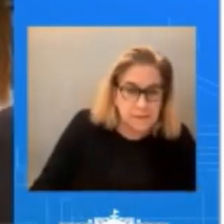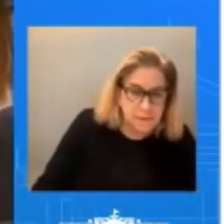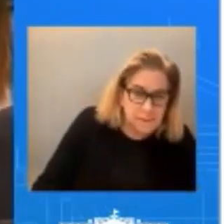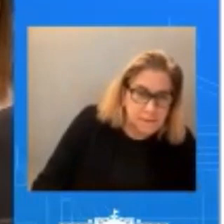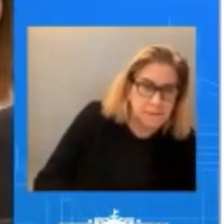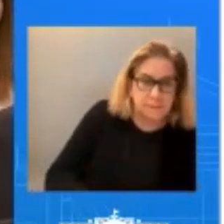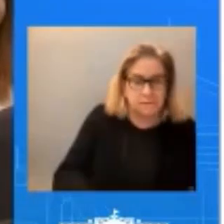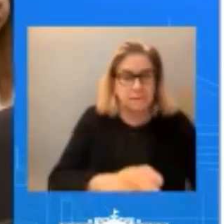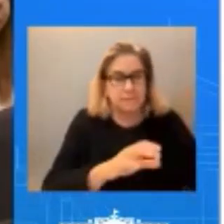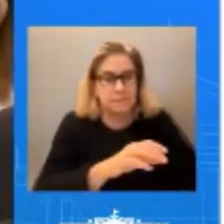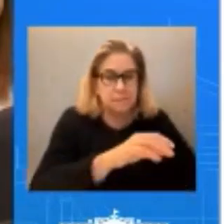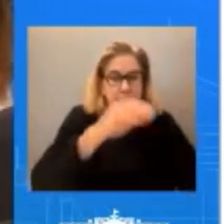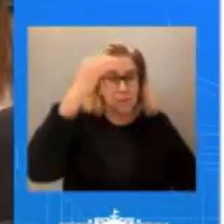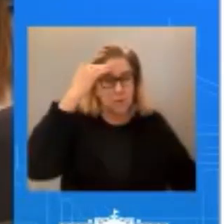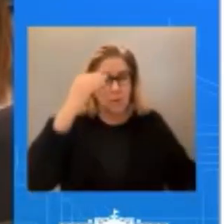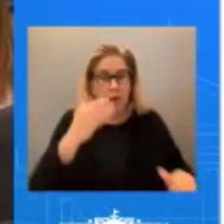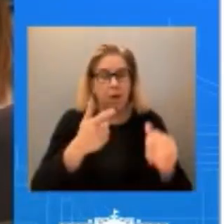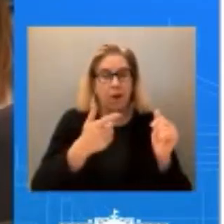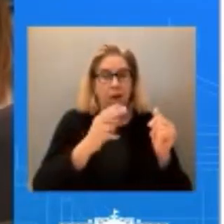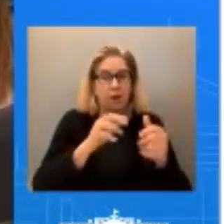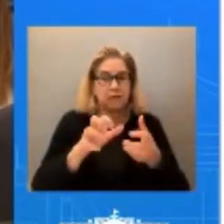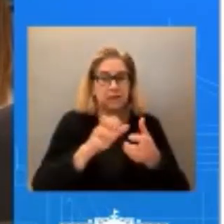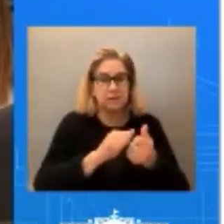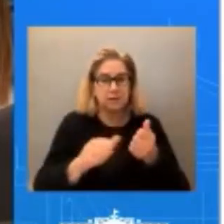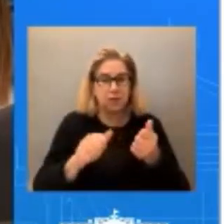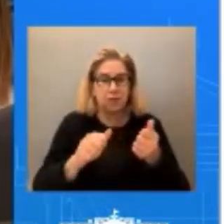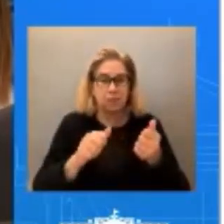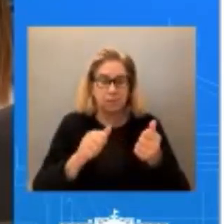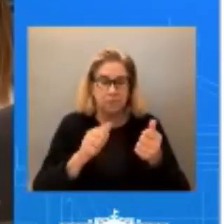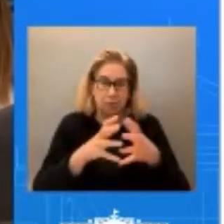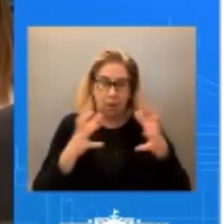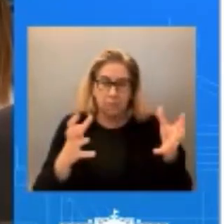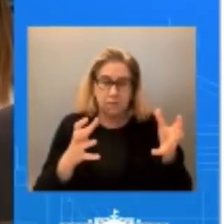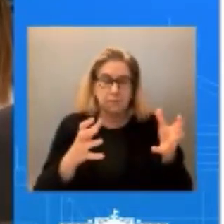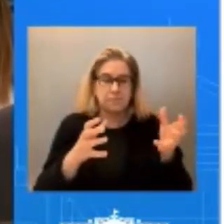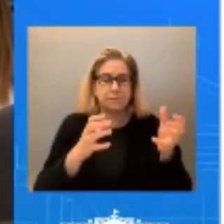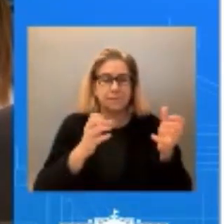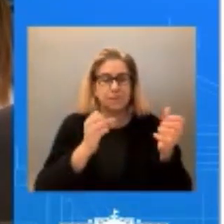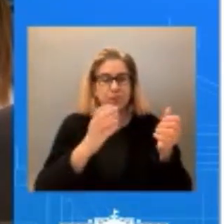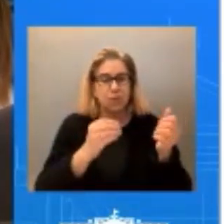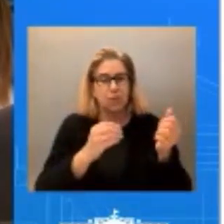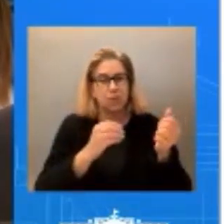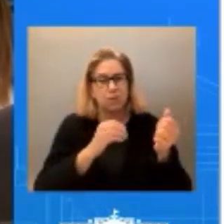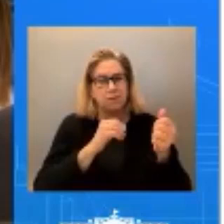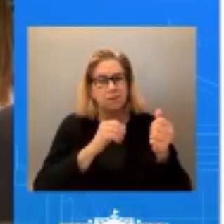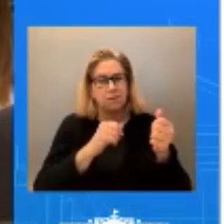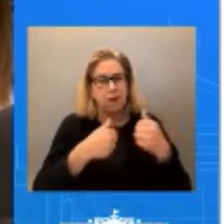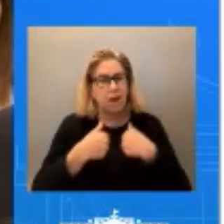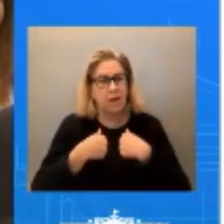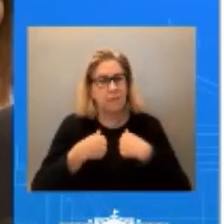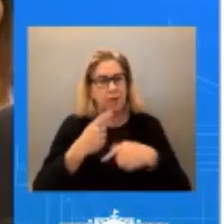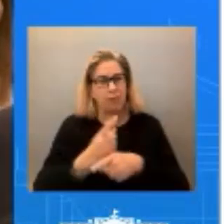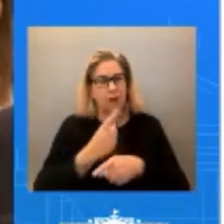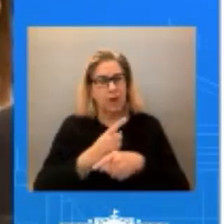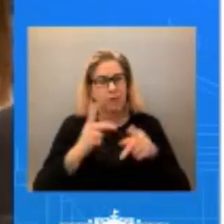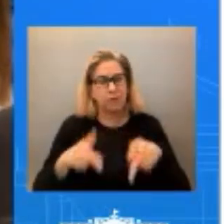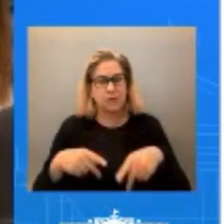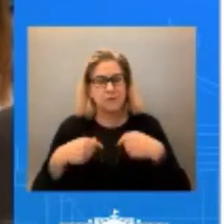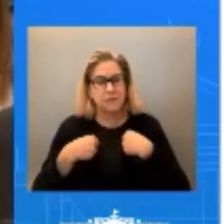have access to guns, and this needs to be controlled. But what can people like me, common people, can also, what can we do to help control